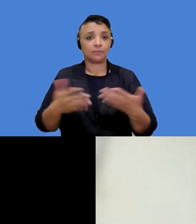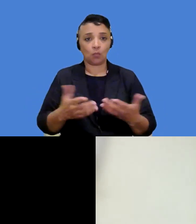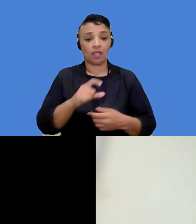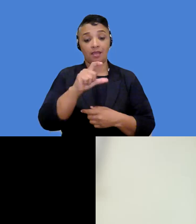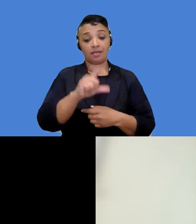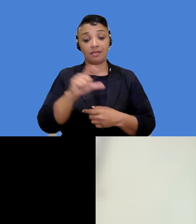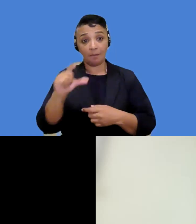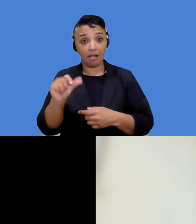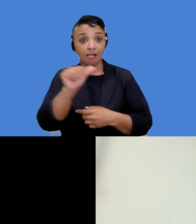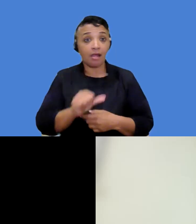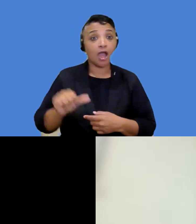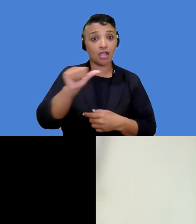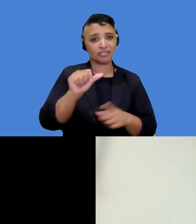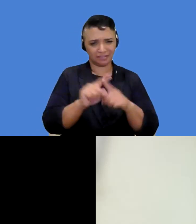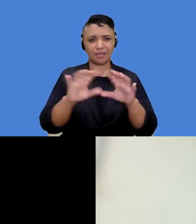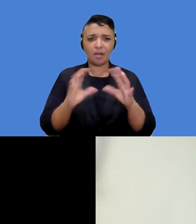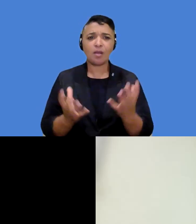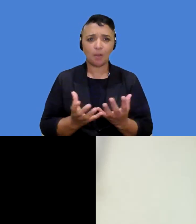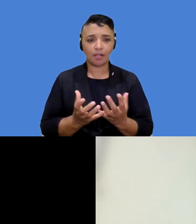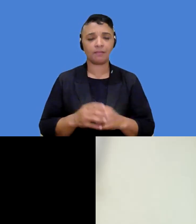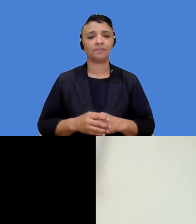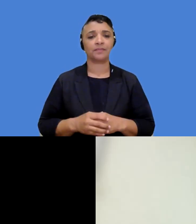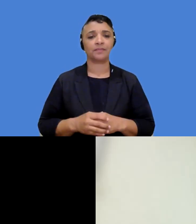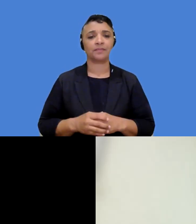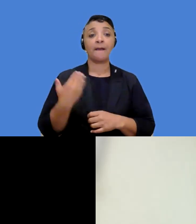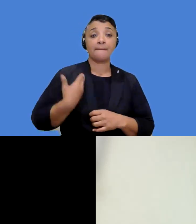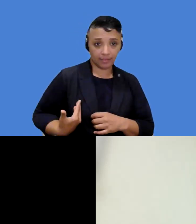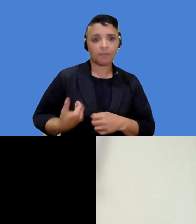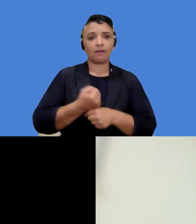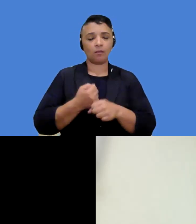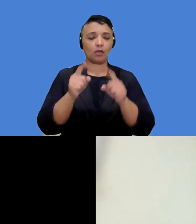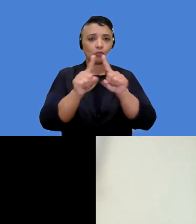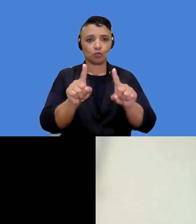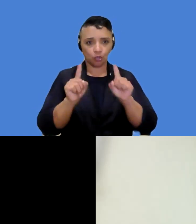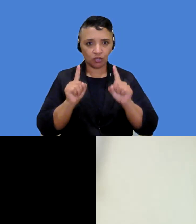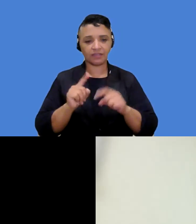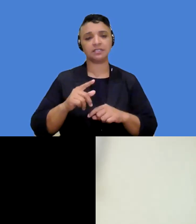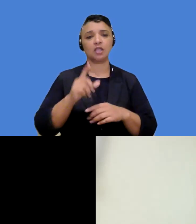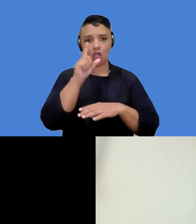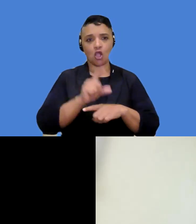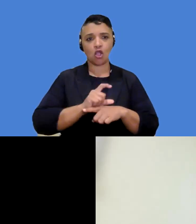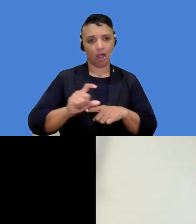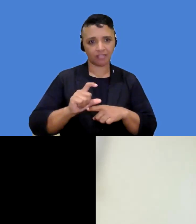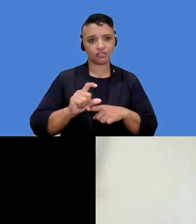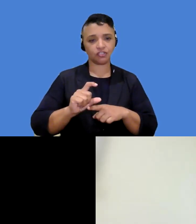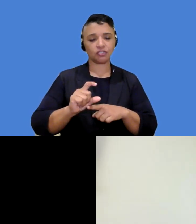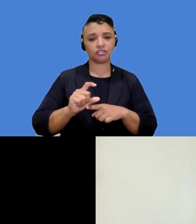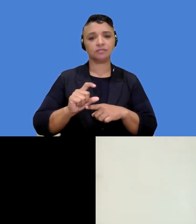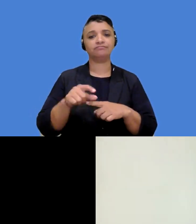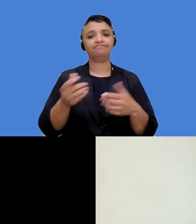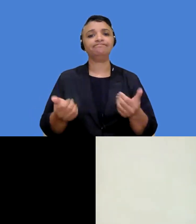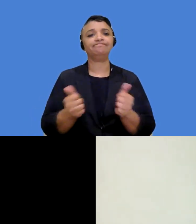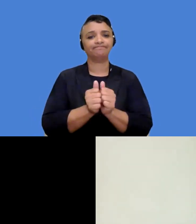globally. Pratima is a faculty member at the Padma Kanya College, where she links